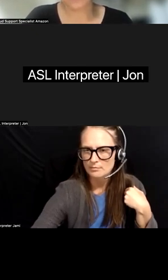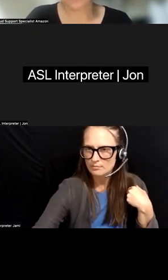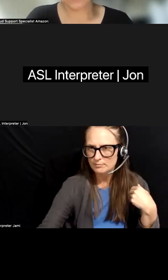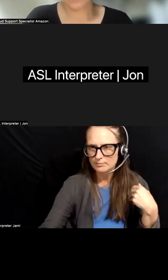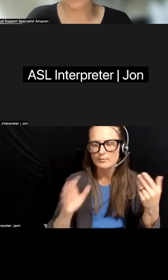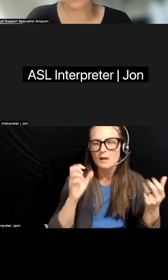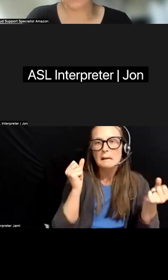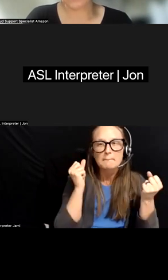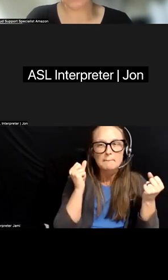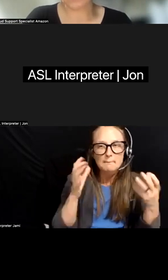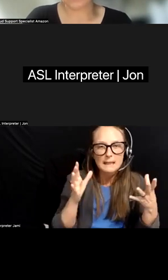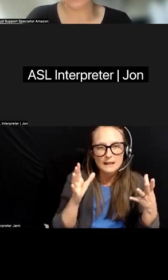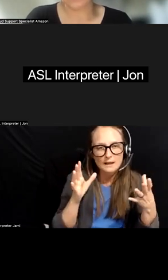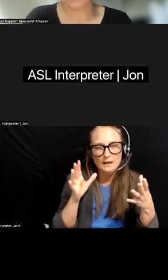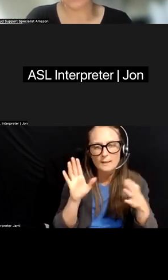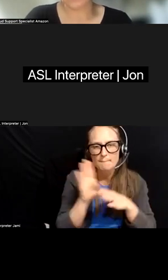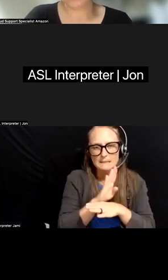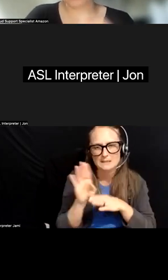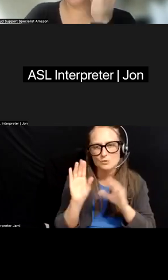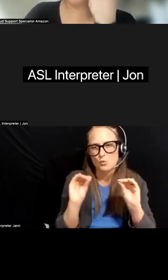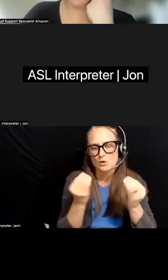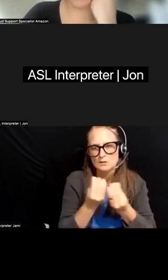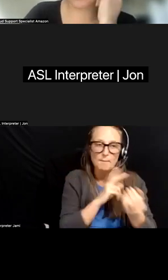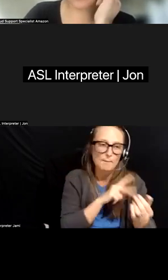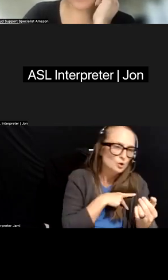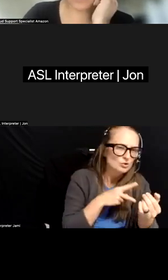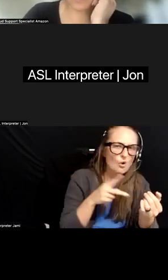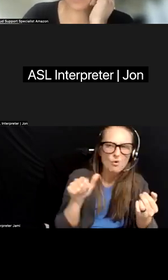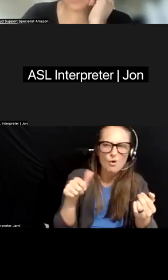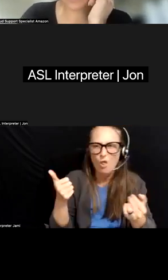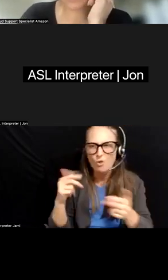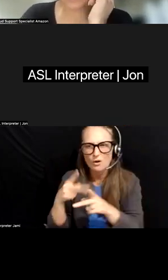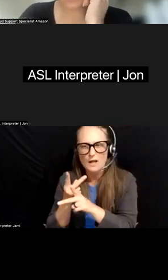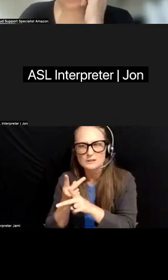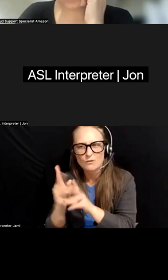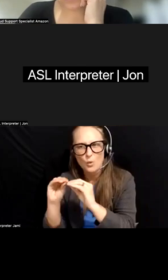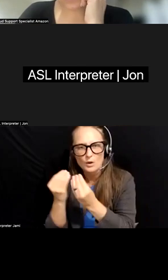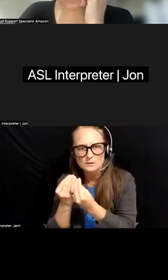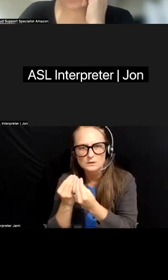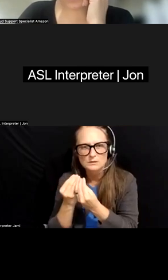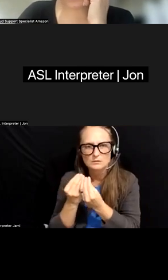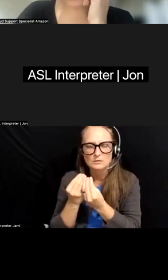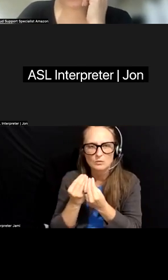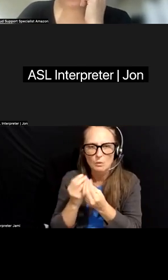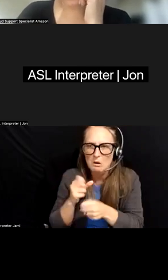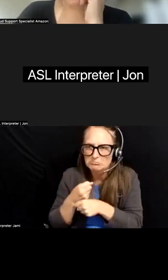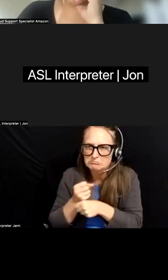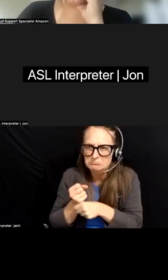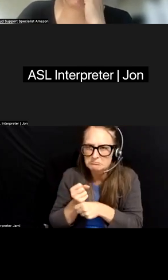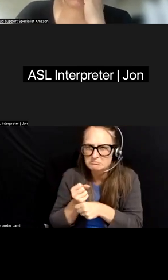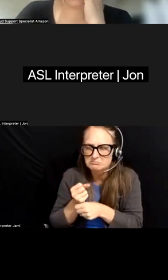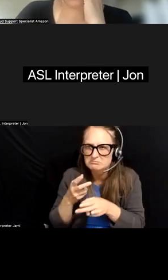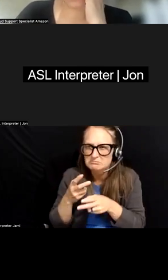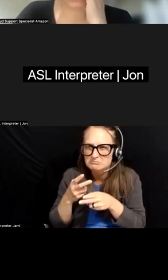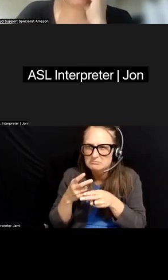organizations, business organizations, personal and others, were producing this thing called data. Right?